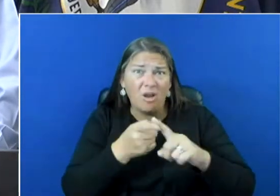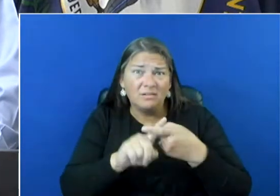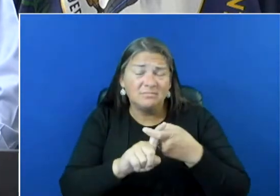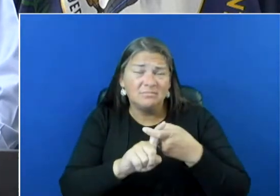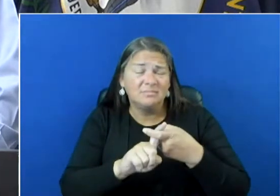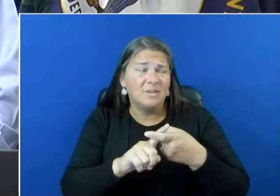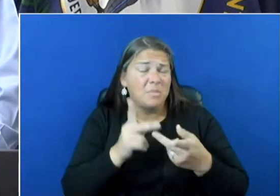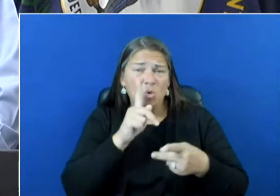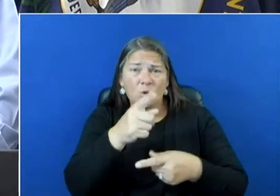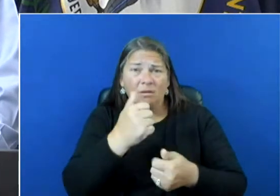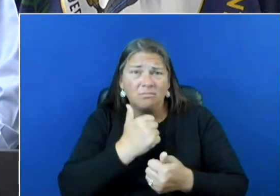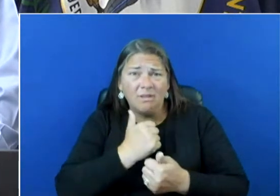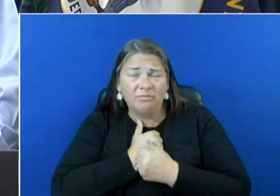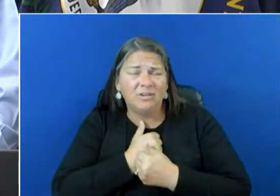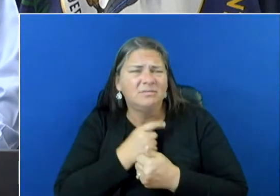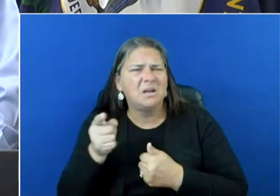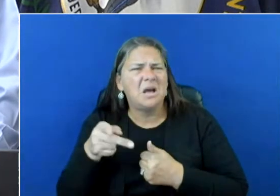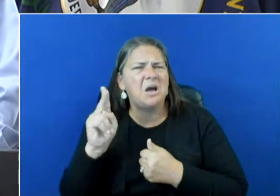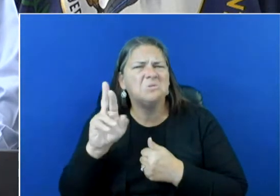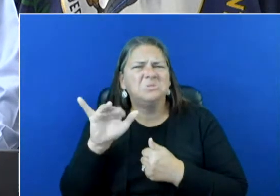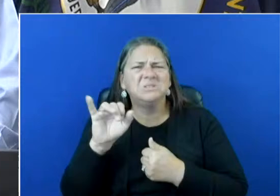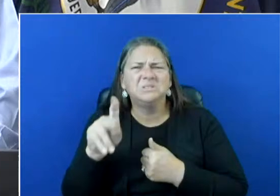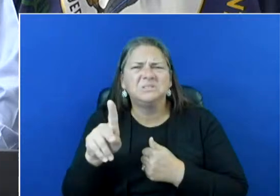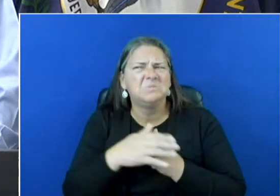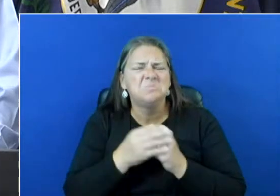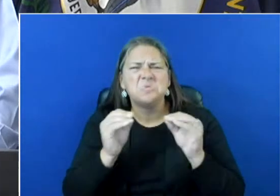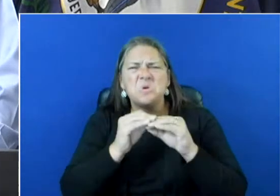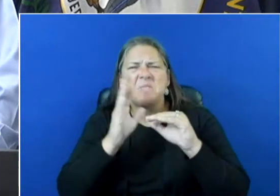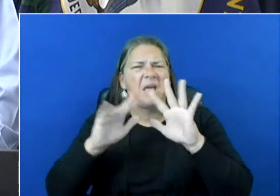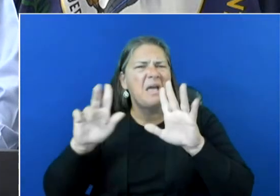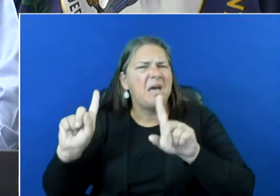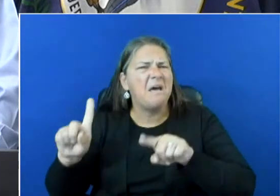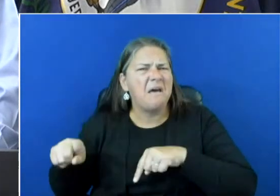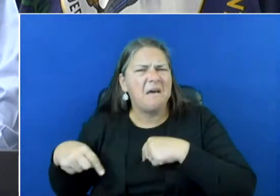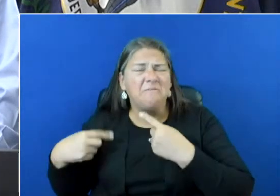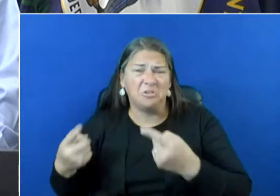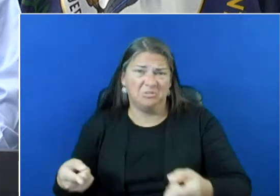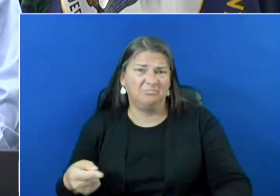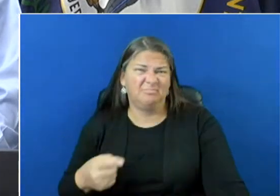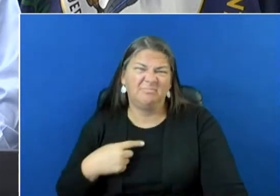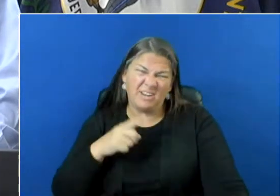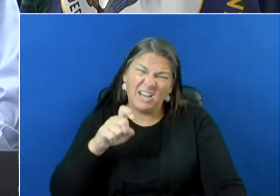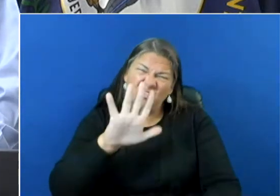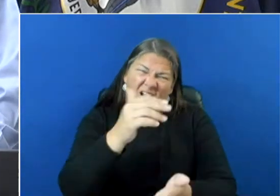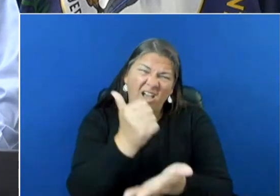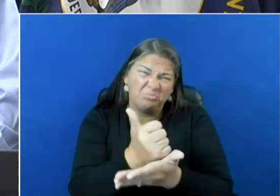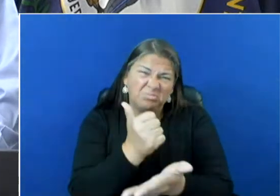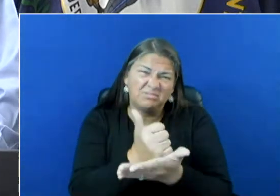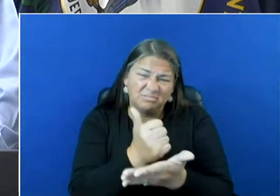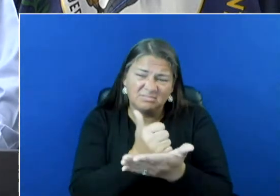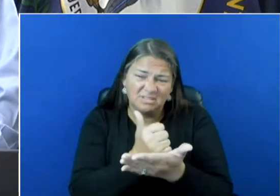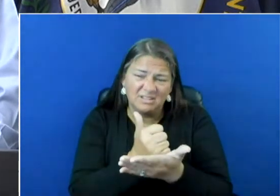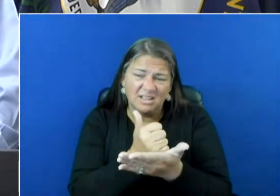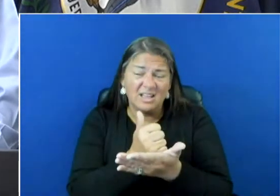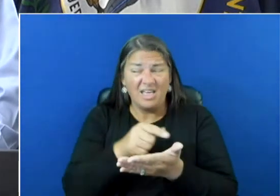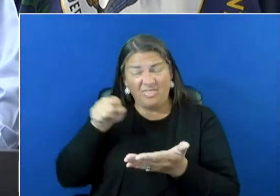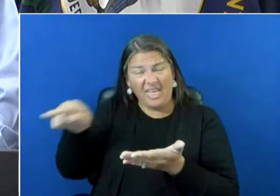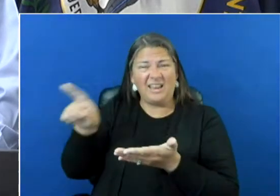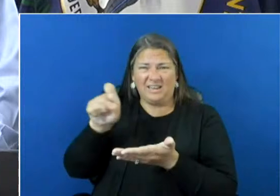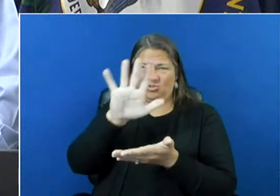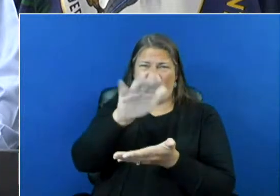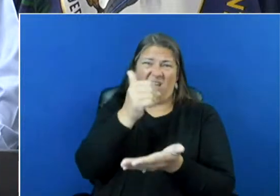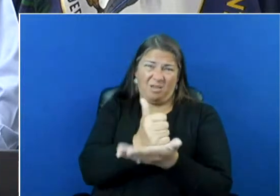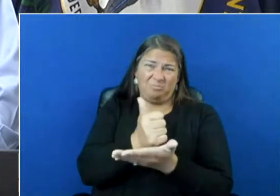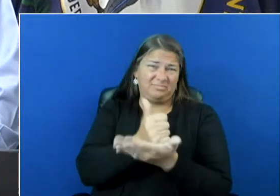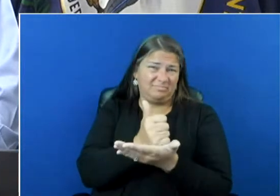are more at risk than they have ever been. And we need your help. They need your help. It may be a